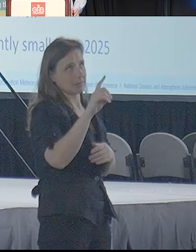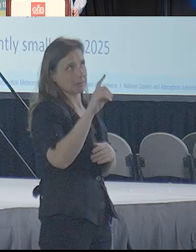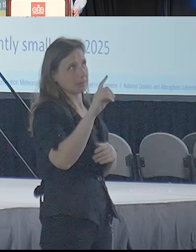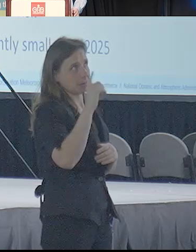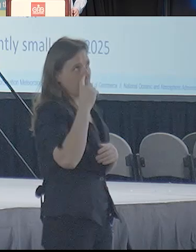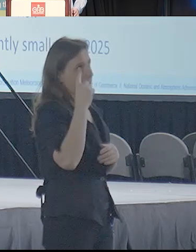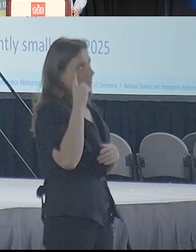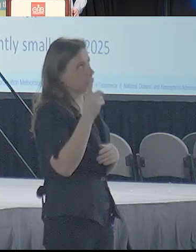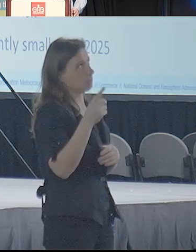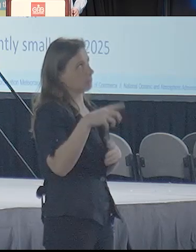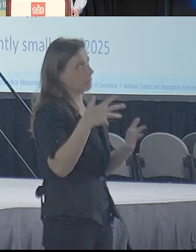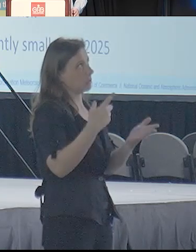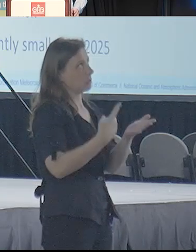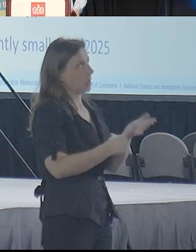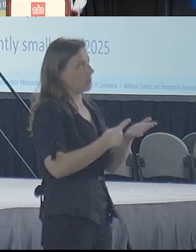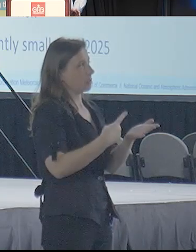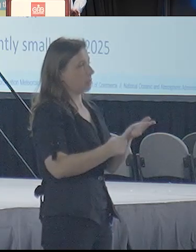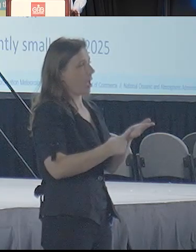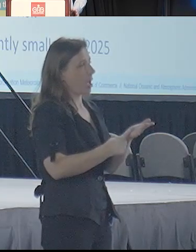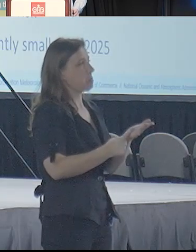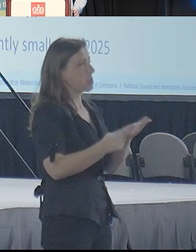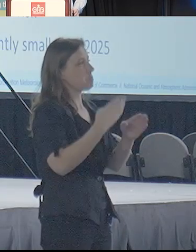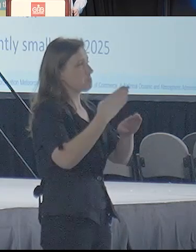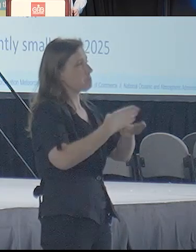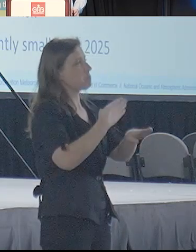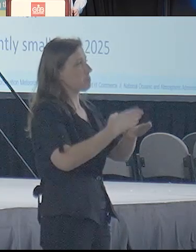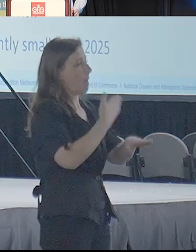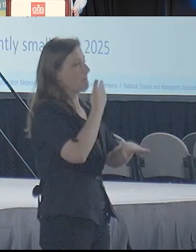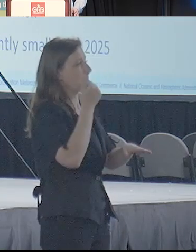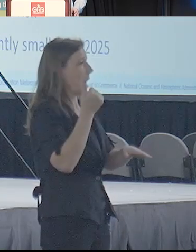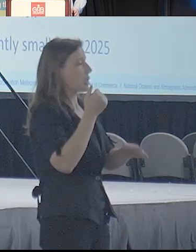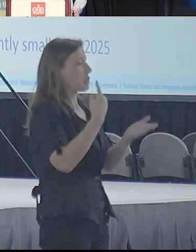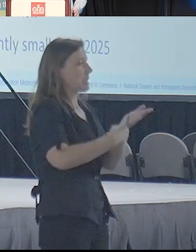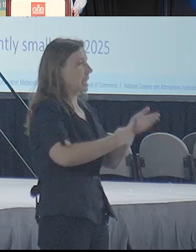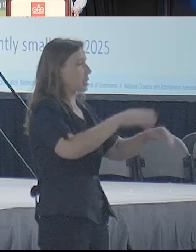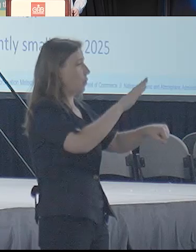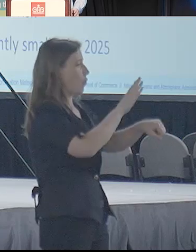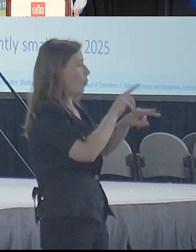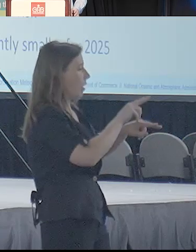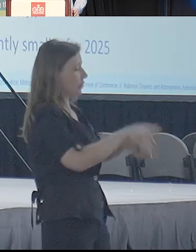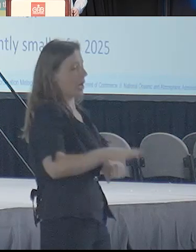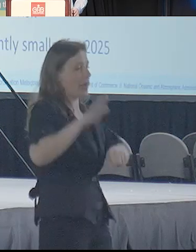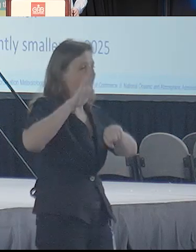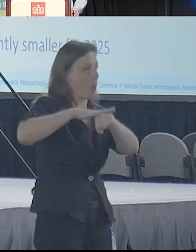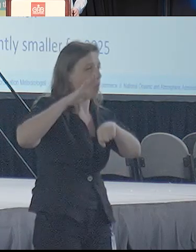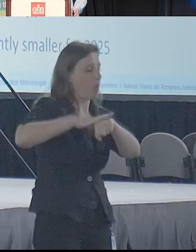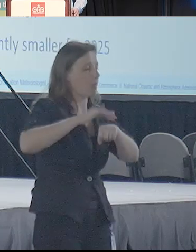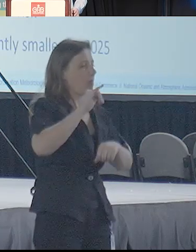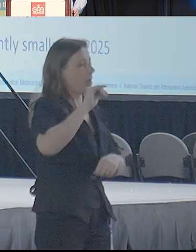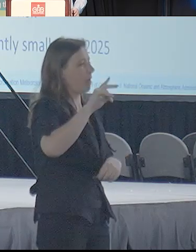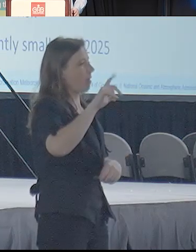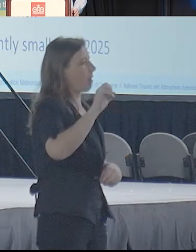this was talked about. We're doing a better job advertising the watch and warnings inland on the cone graphic, and we've